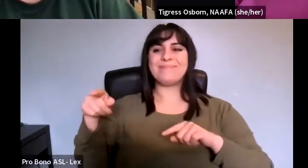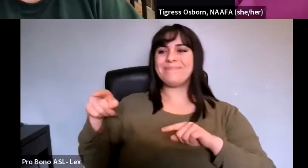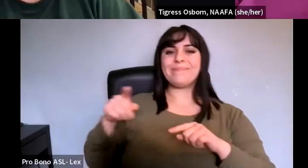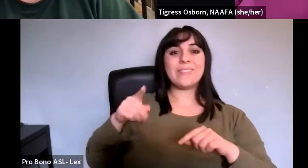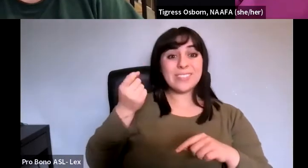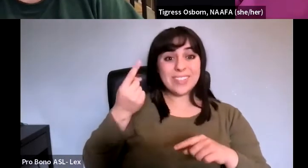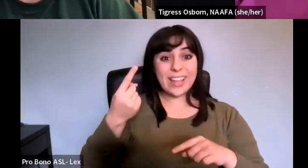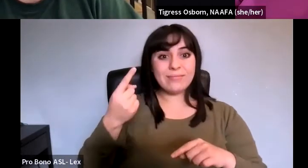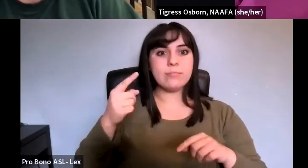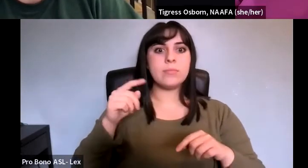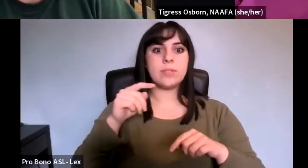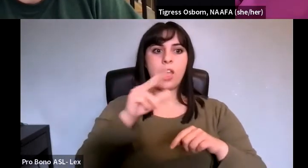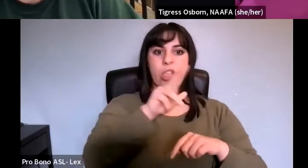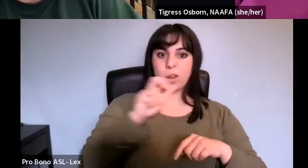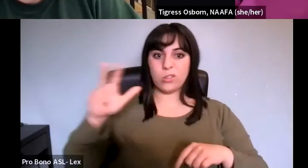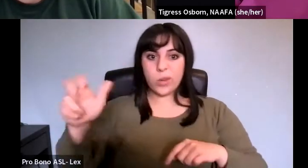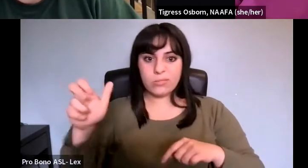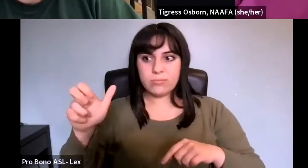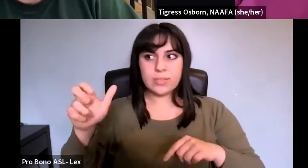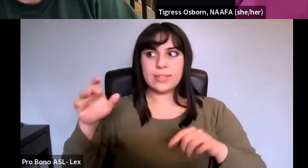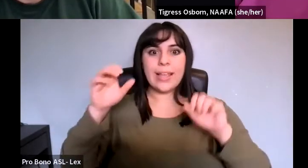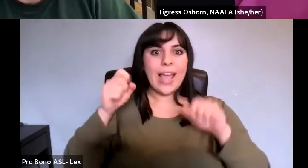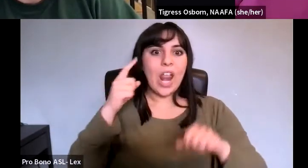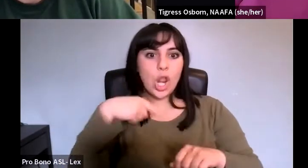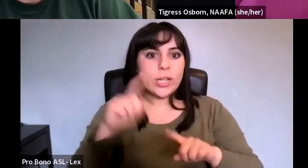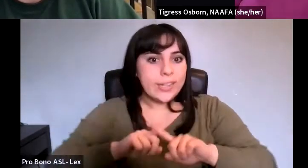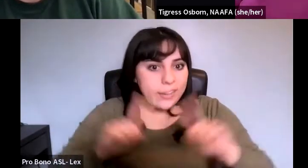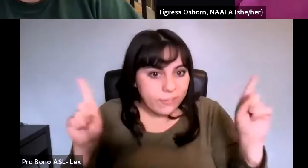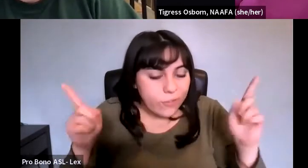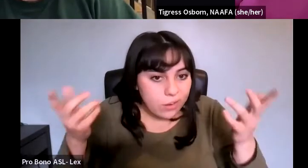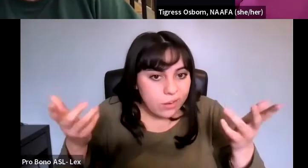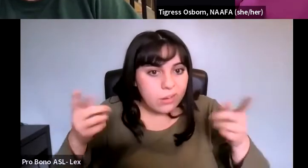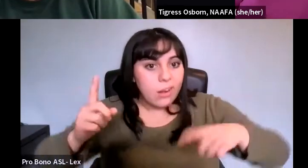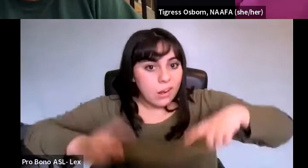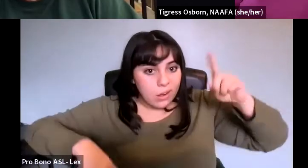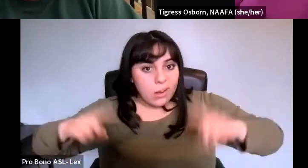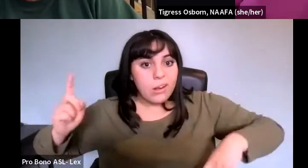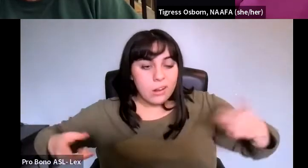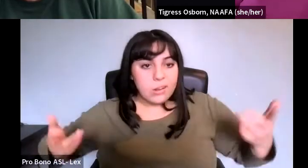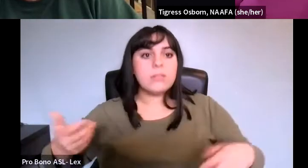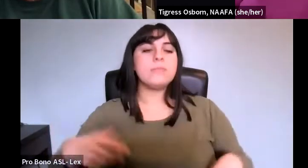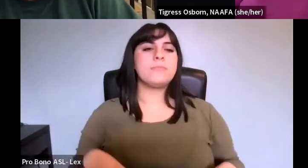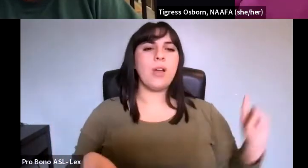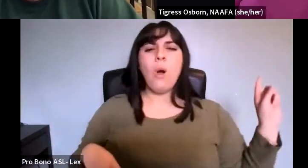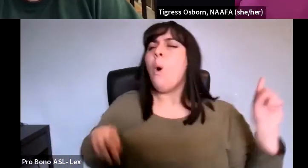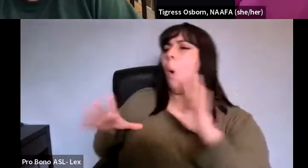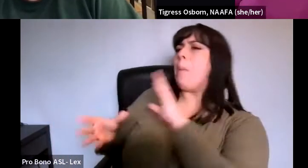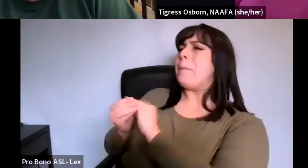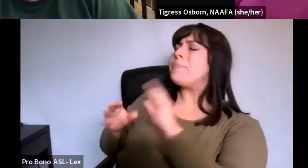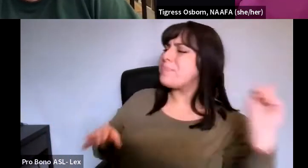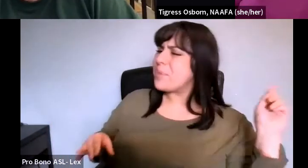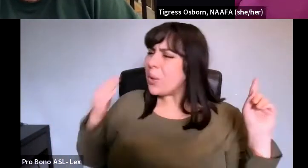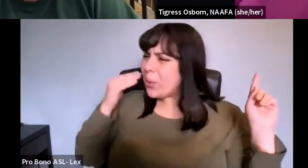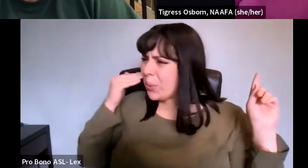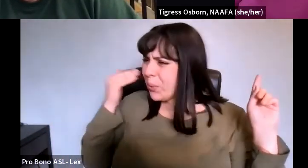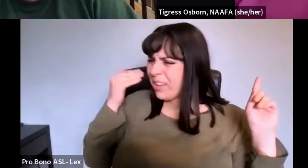in. It just reminds me of fat suits in movies, when whoever creates fat suits have never seen a